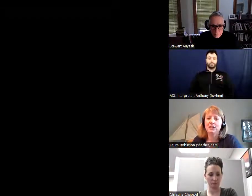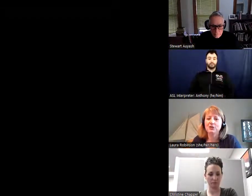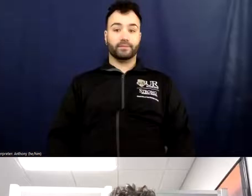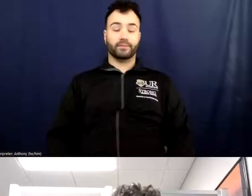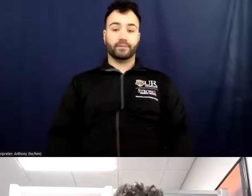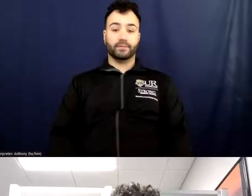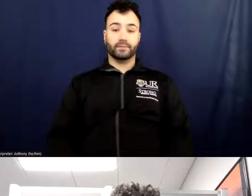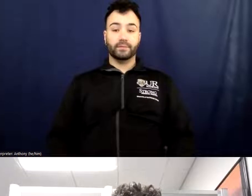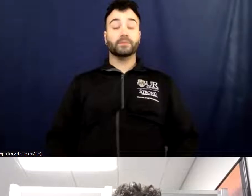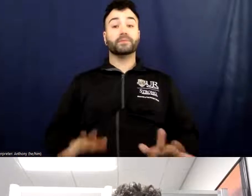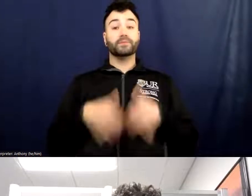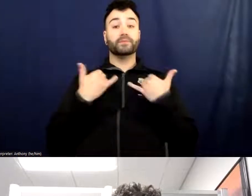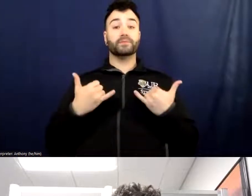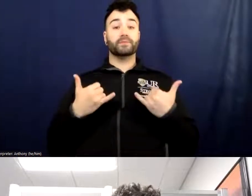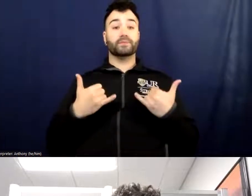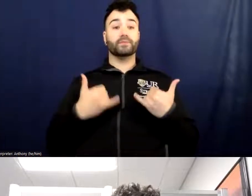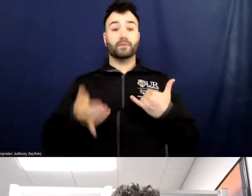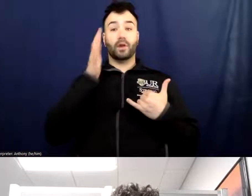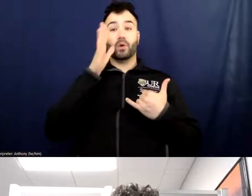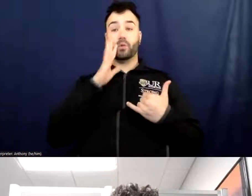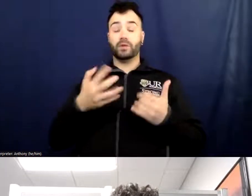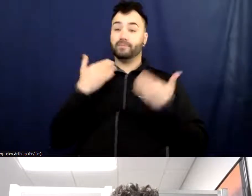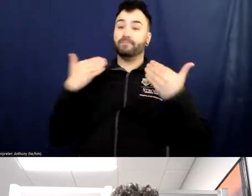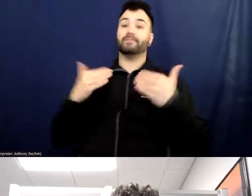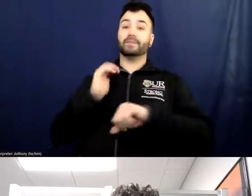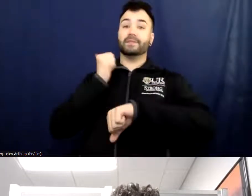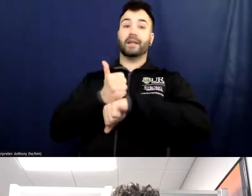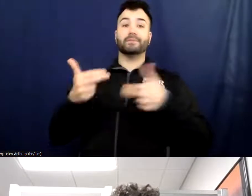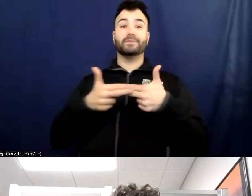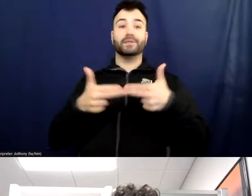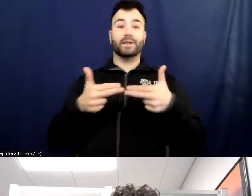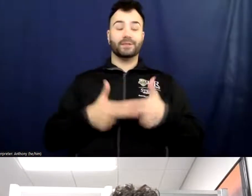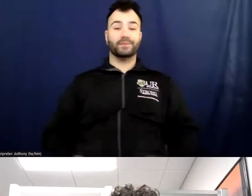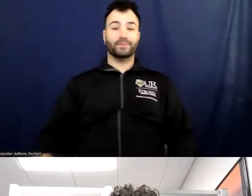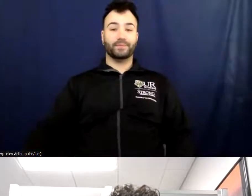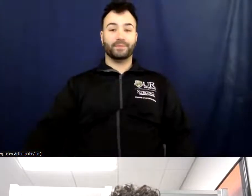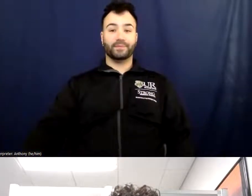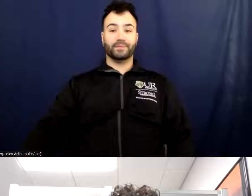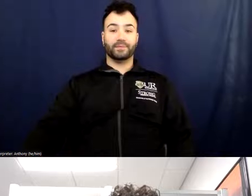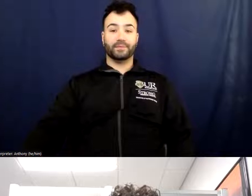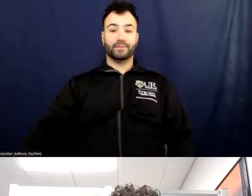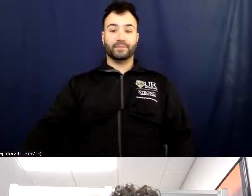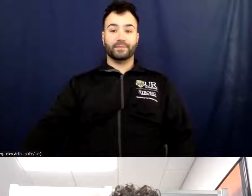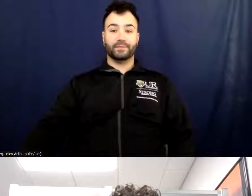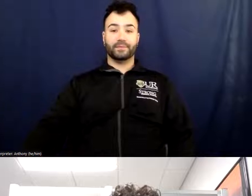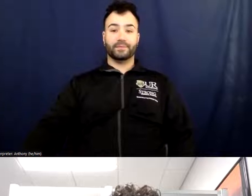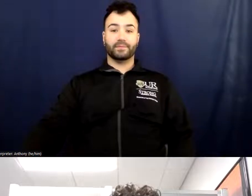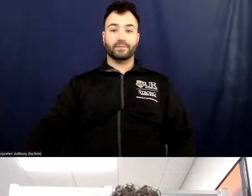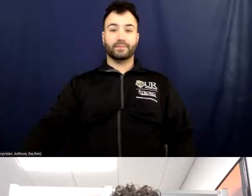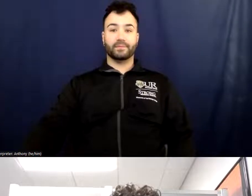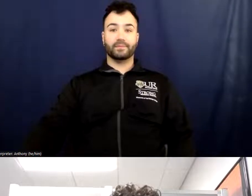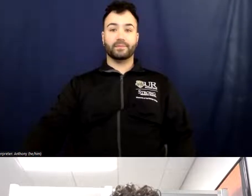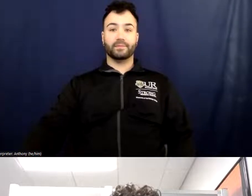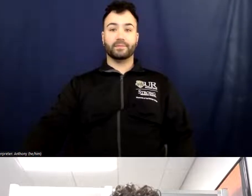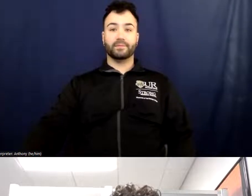our presenter to please put up his slides while I do his introduction.